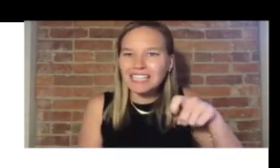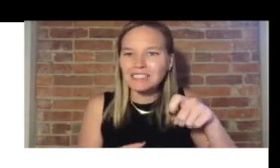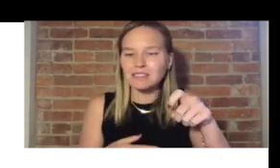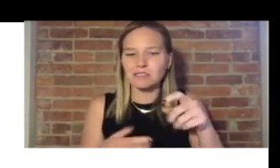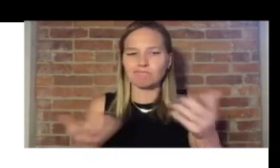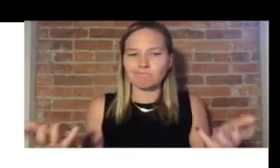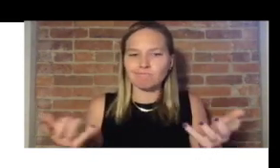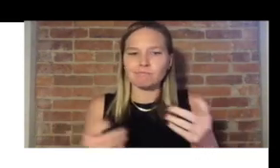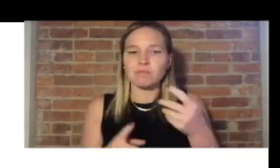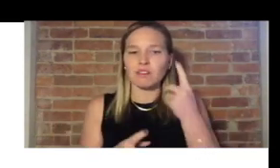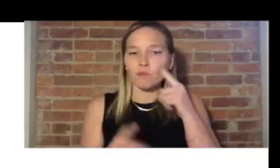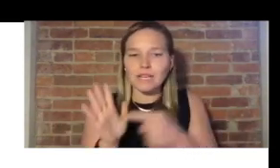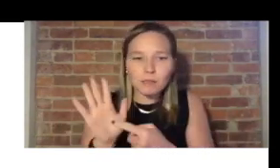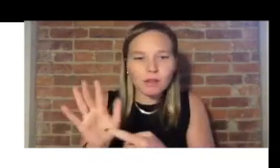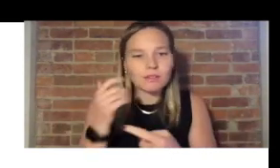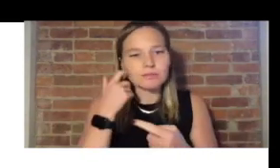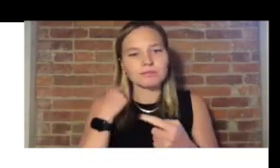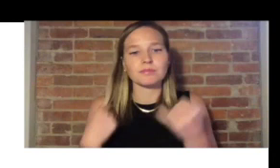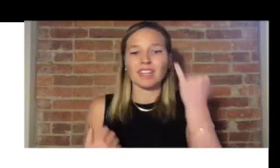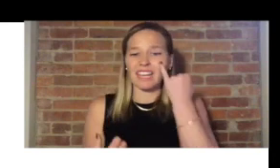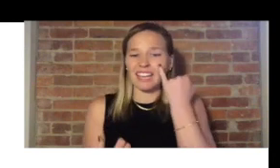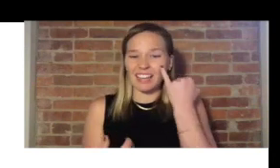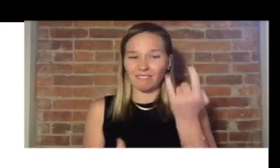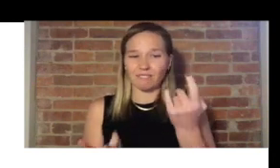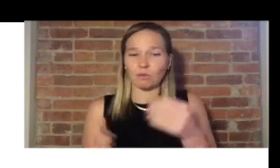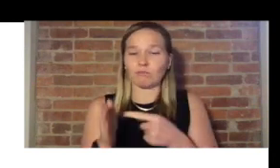unique areas of varying skills and needs.